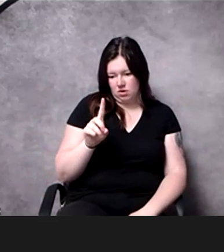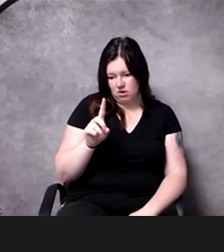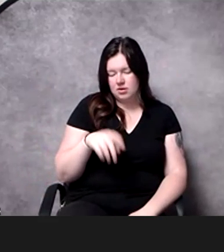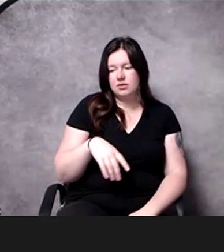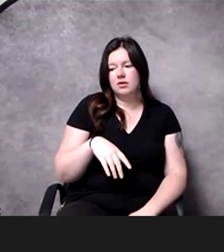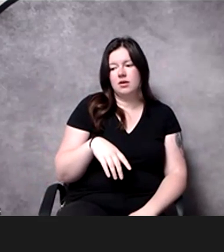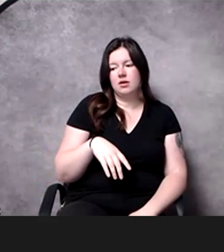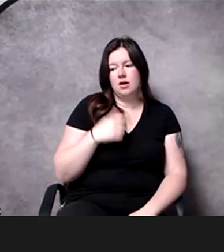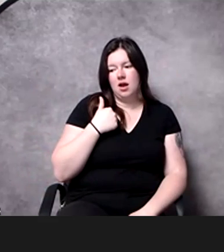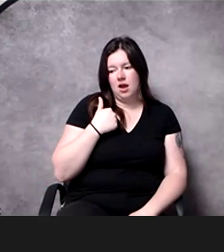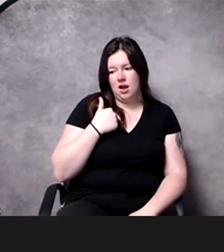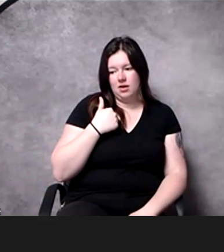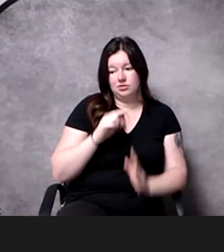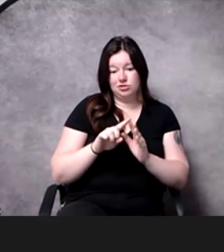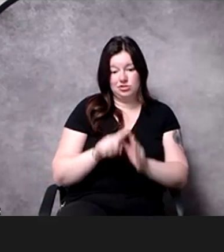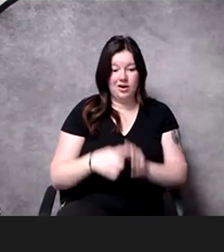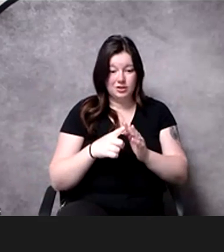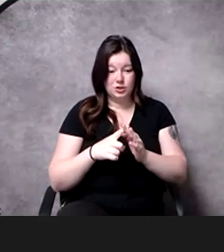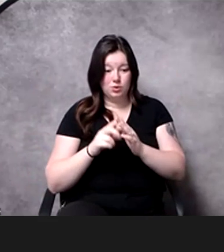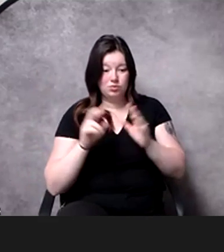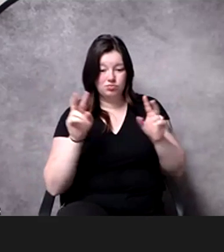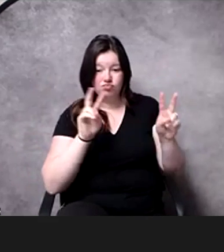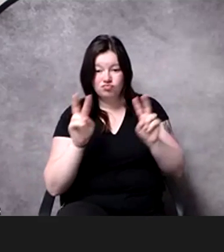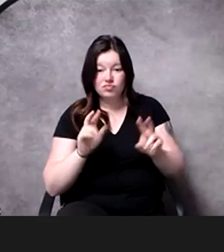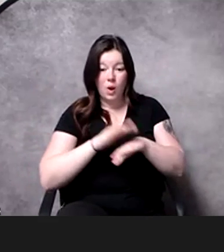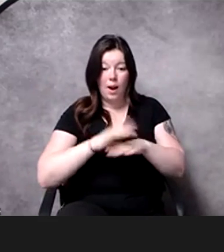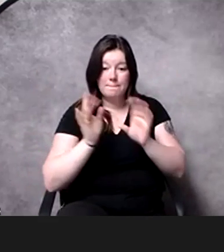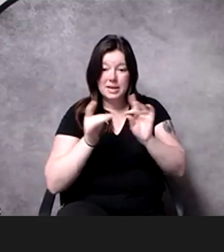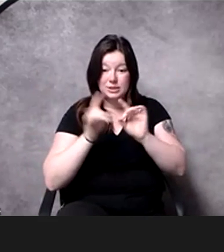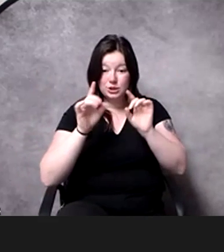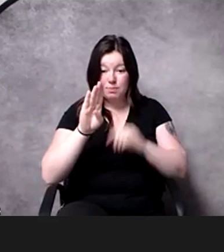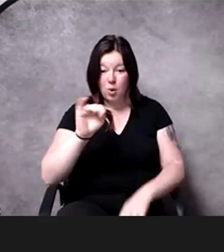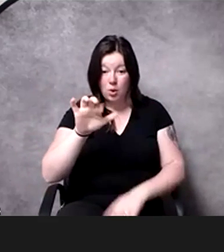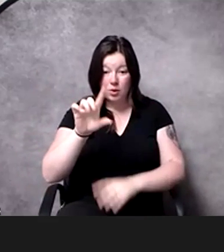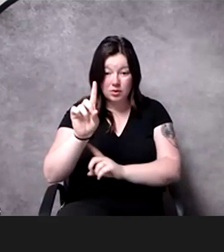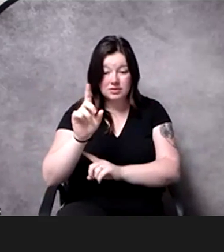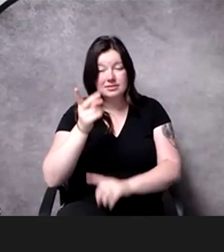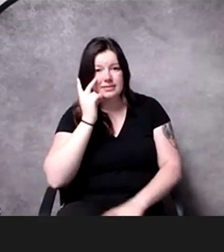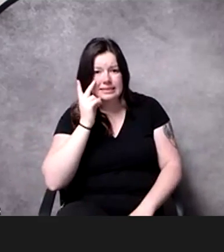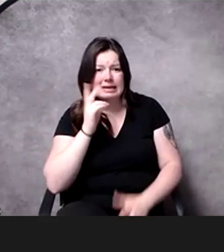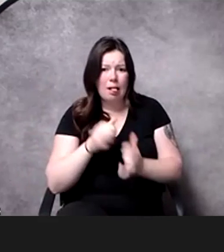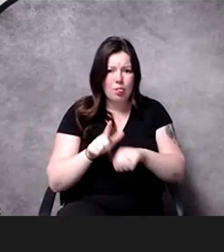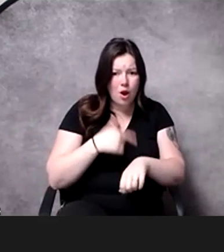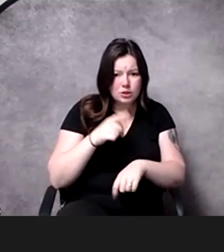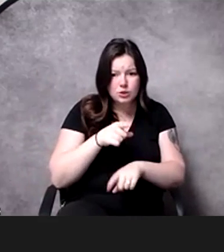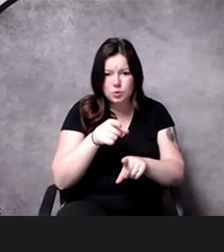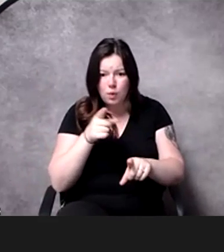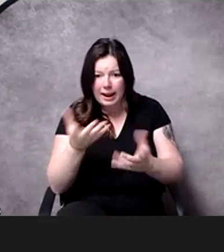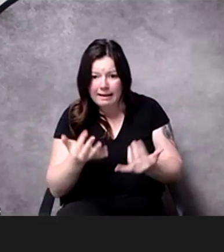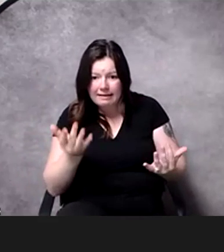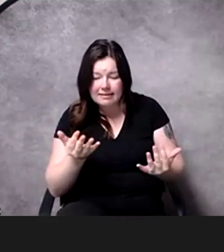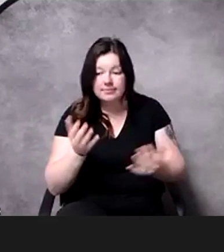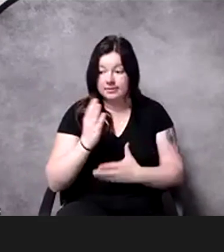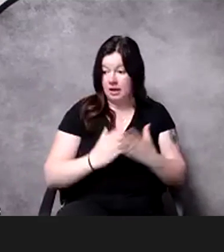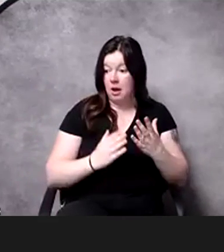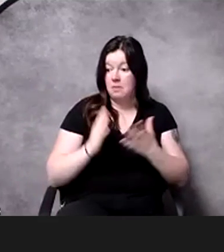on to message boards to see what other people's experiences had been with how long they had to wait. And some people said they waited they didn't get their notice of